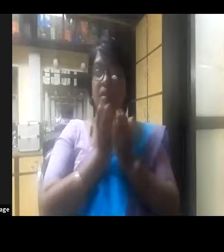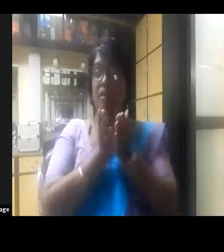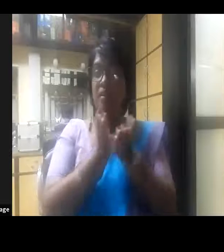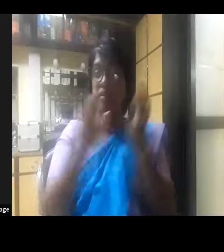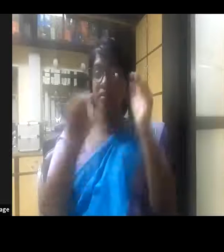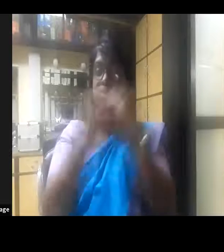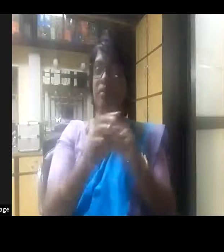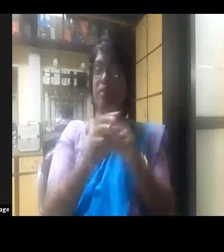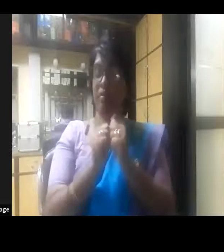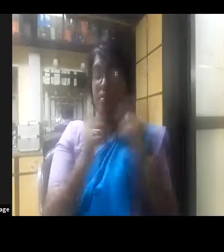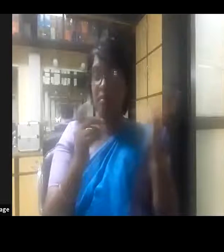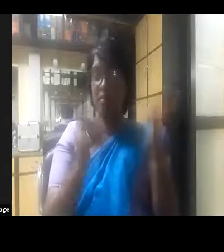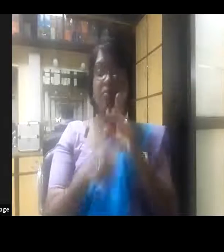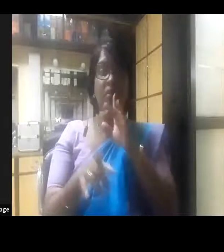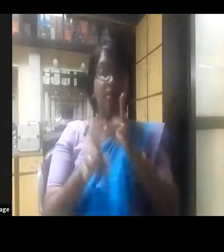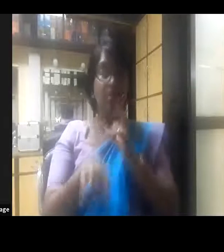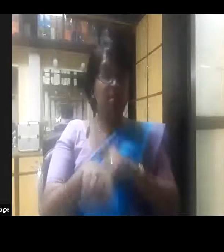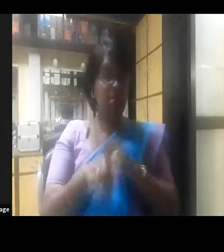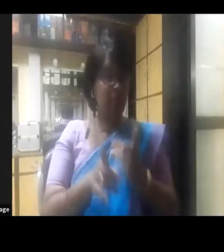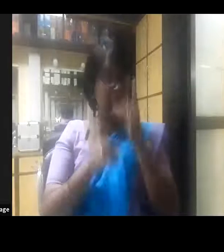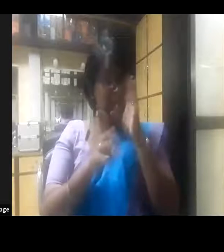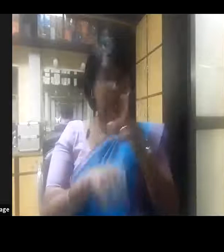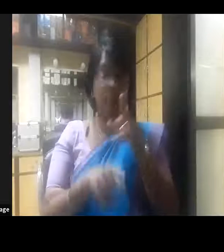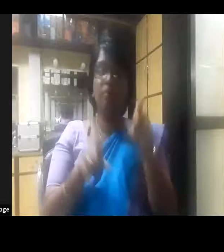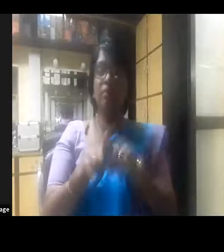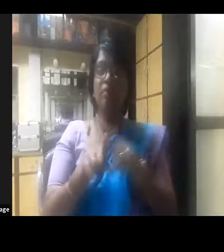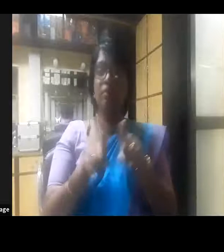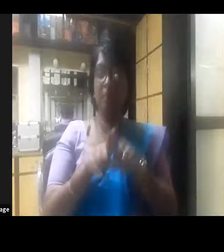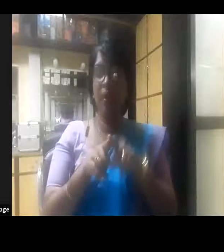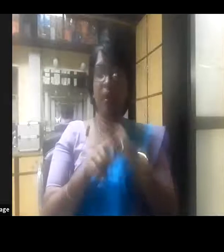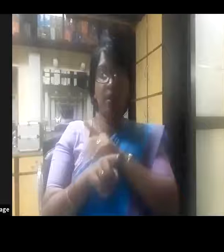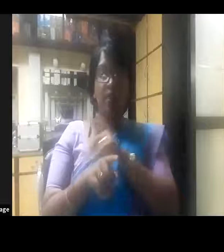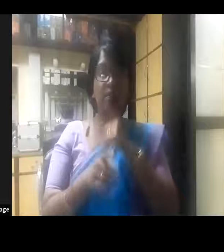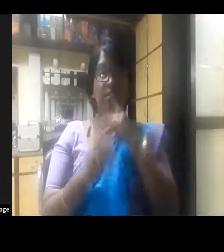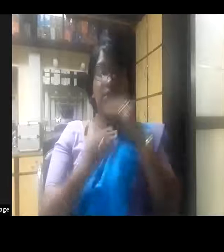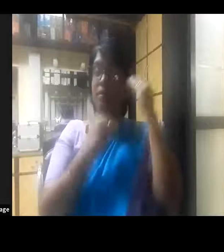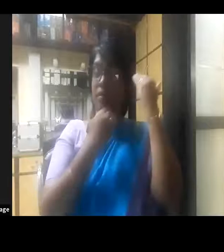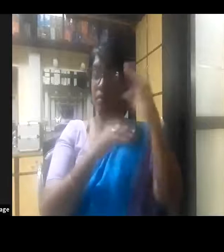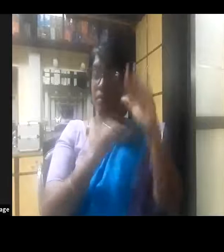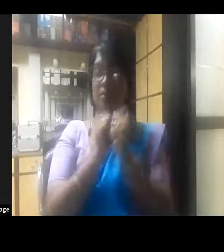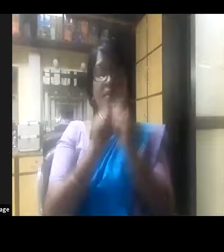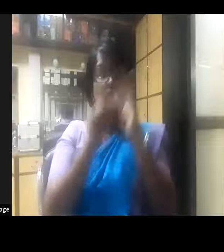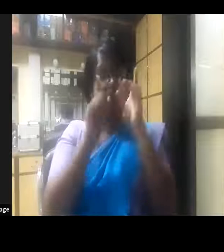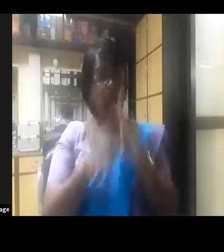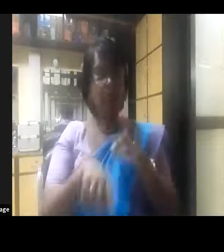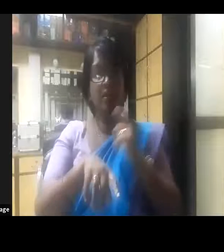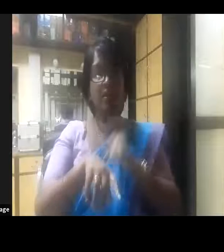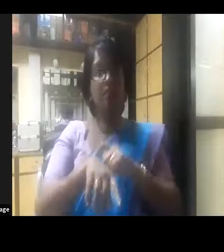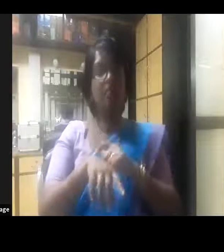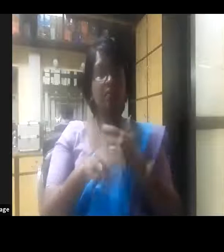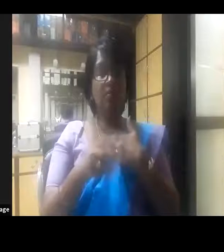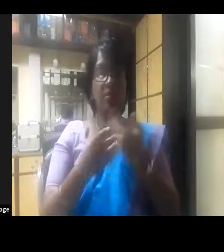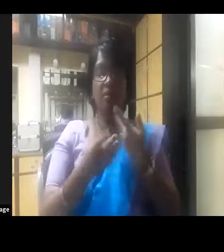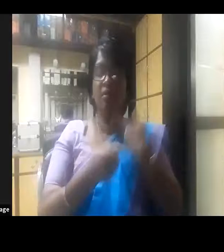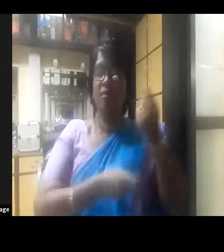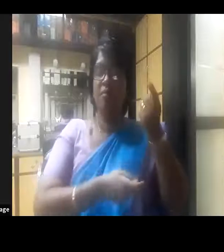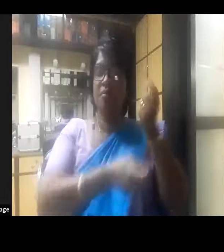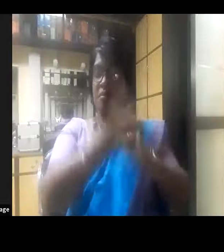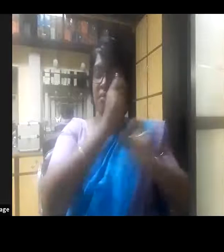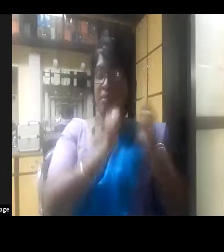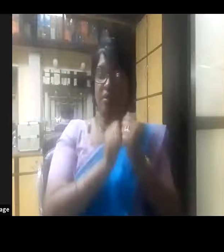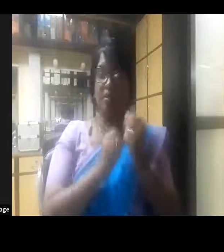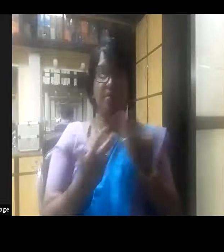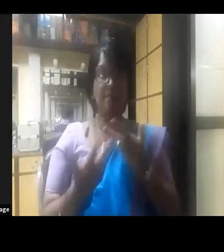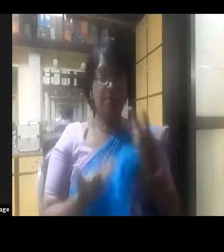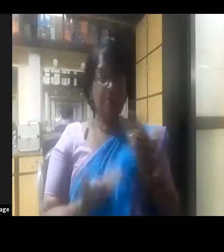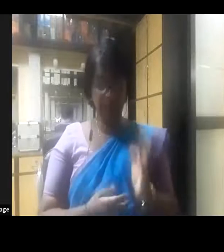and also importers who have been unable to receive goods to meet orders and commitments. The importers who were sourcing goods from